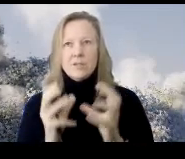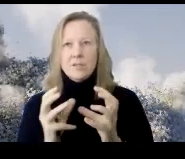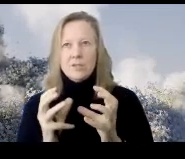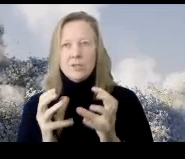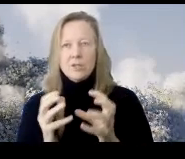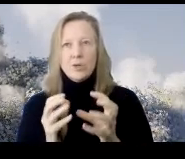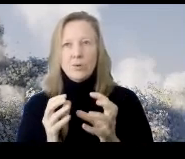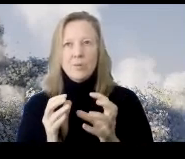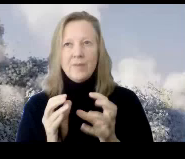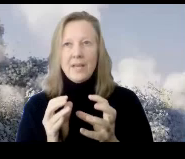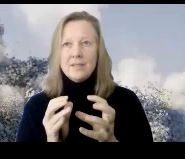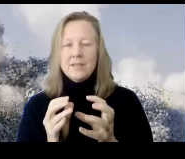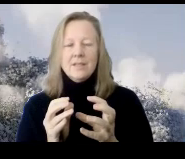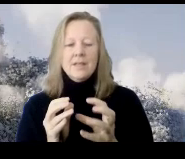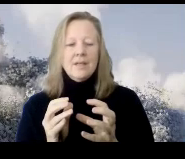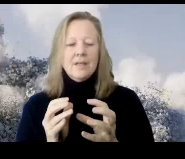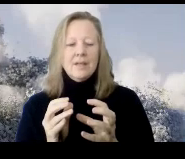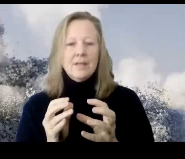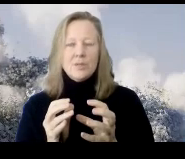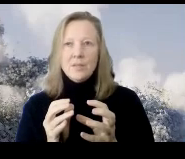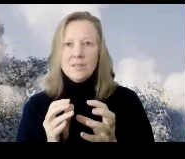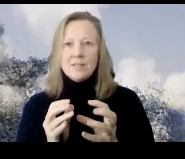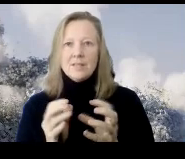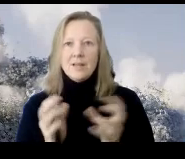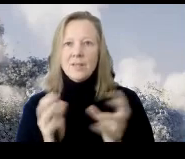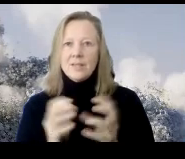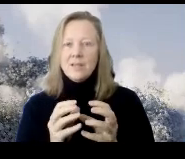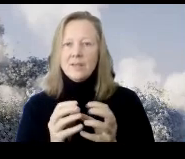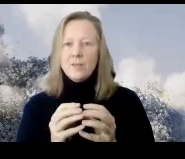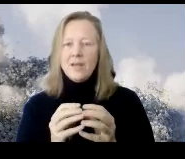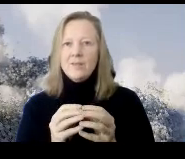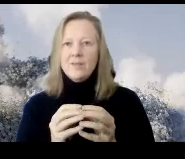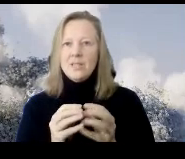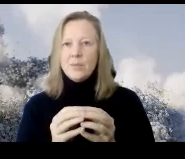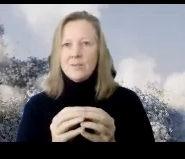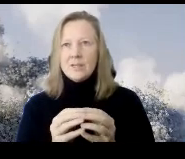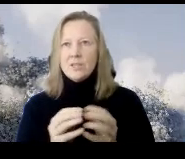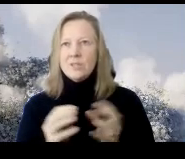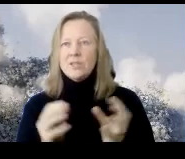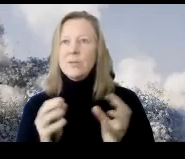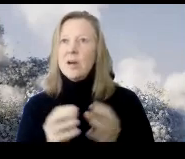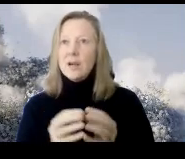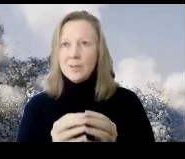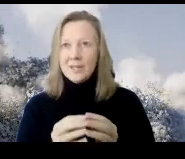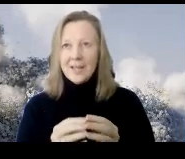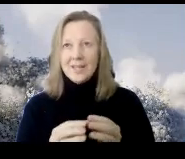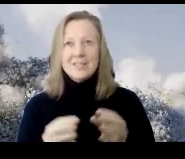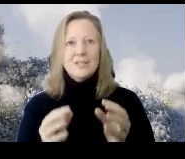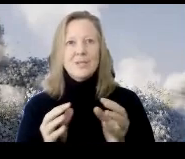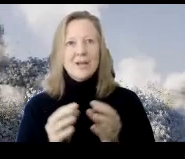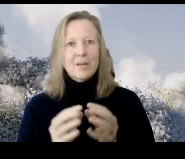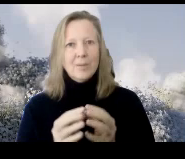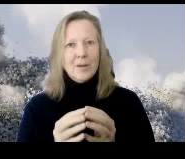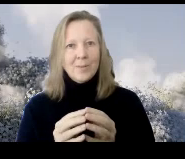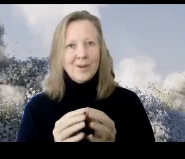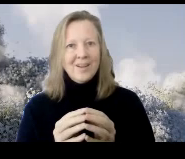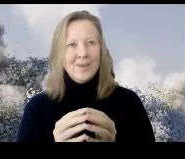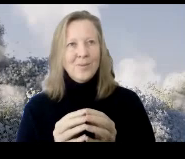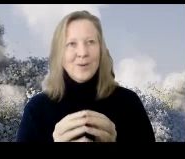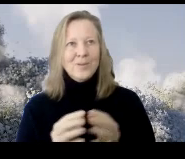together. It's usually a group of 8 students, and we get together and we have a debrief session. So we talk about the cases, we talk